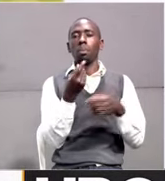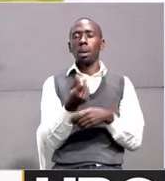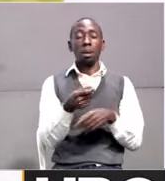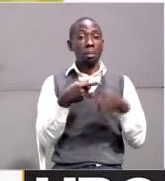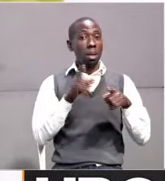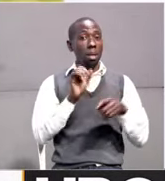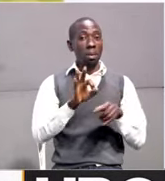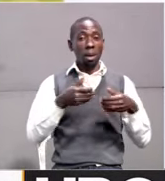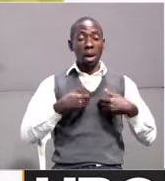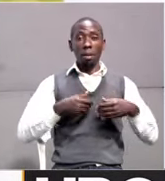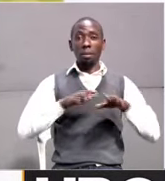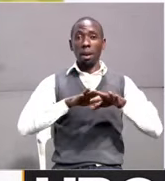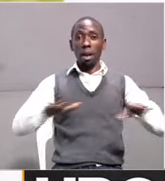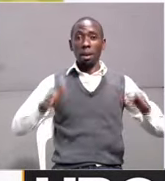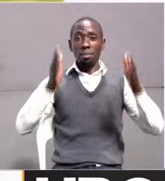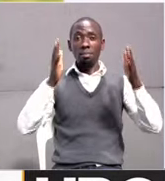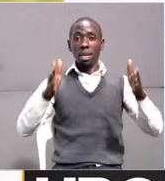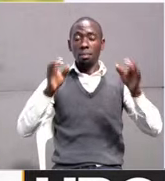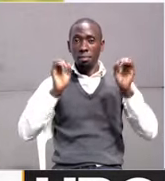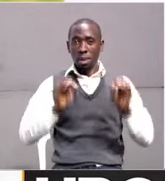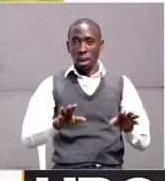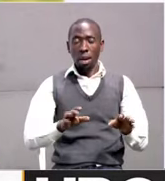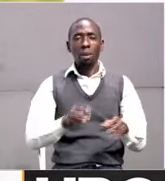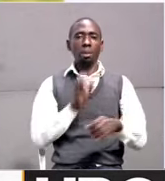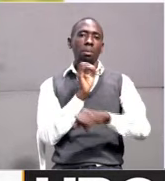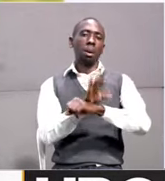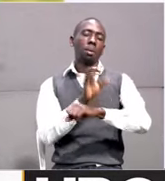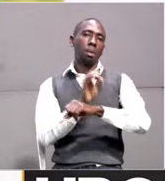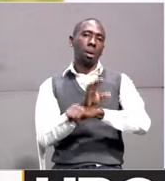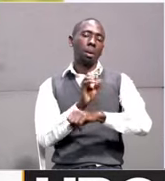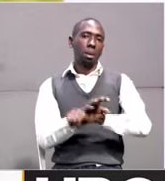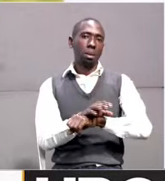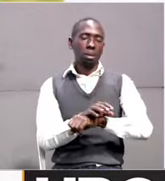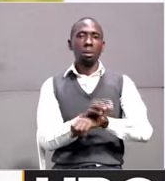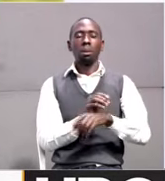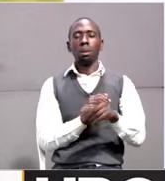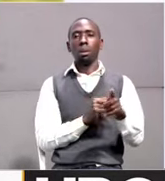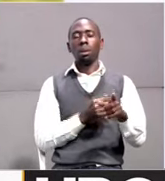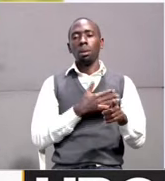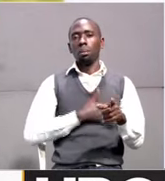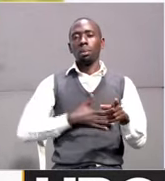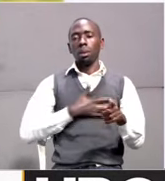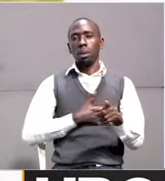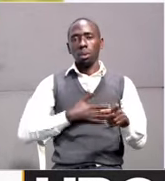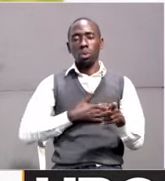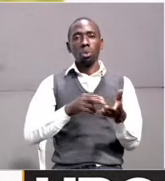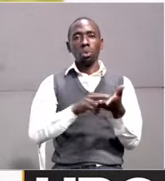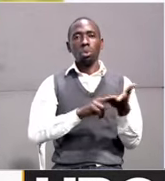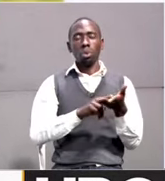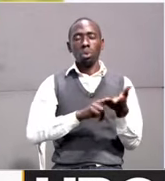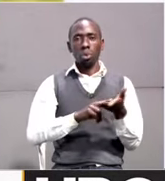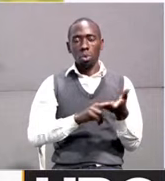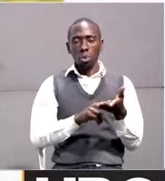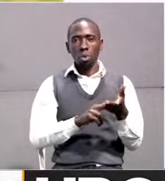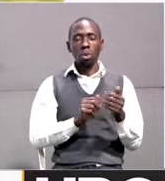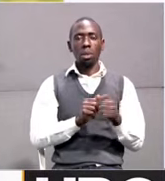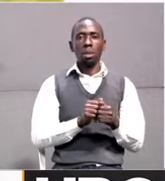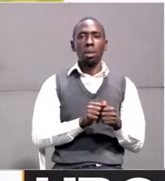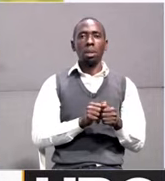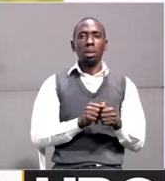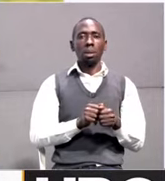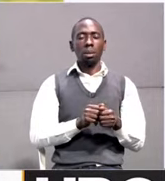big land, we advised you about intensive agriculture,